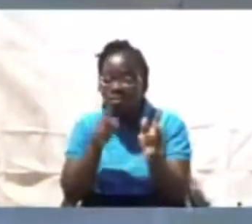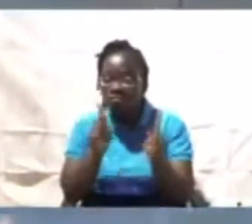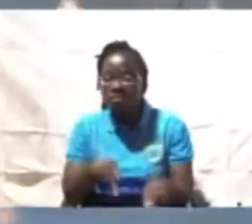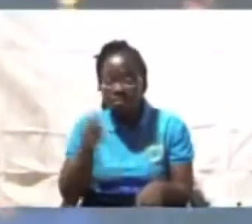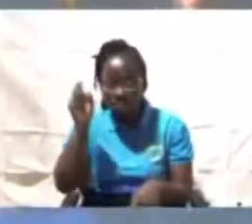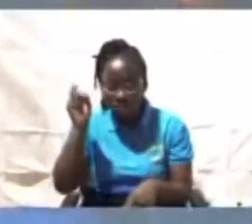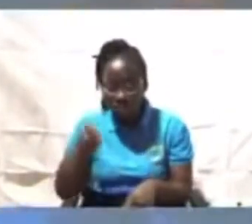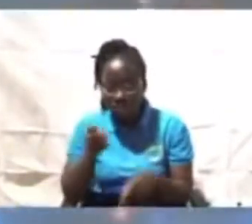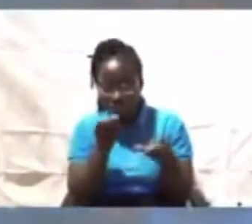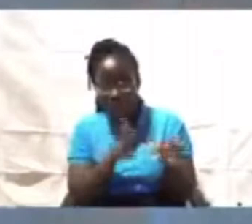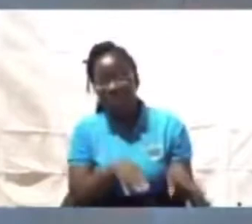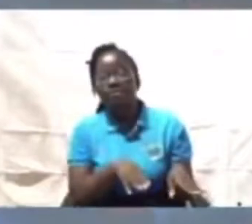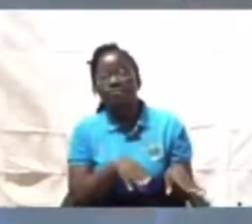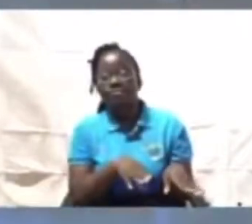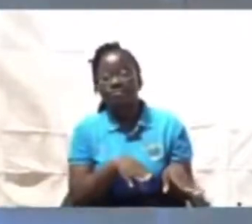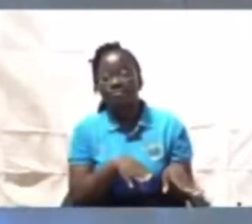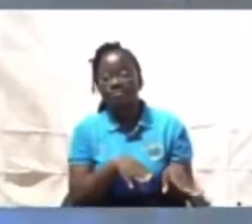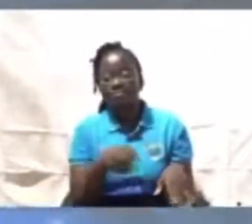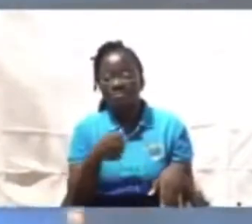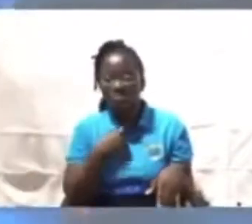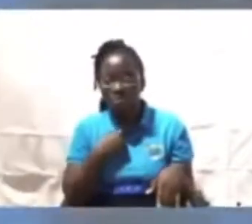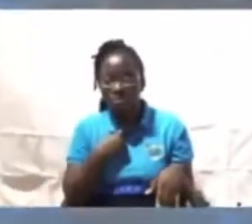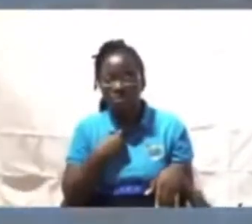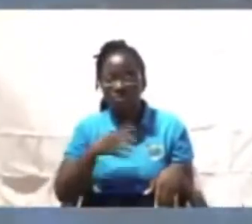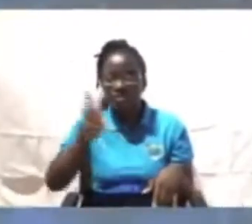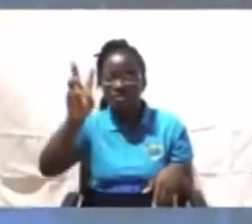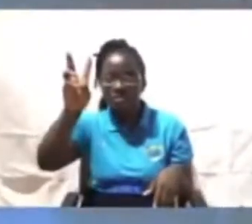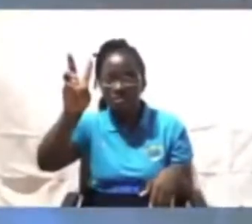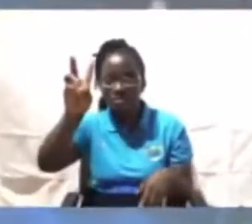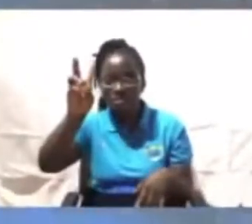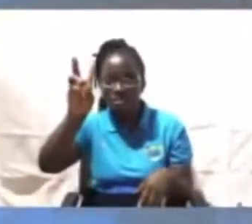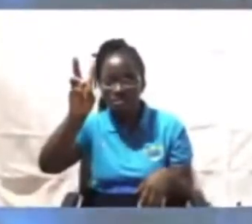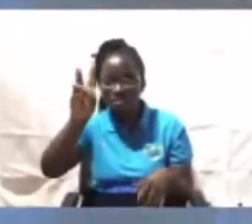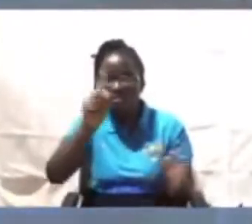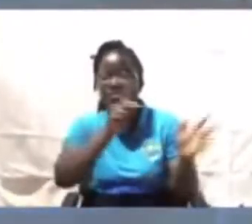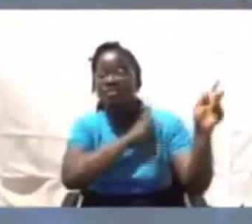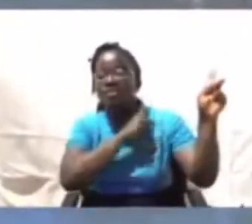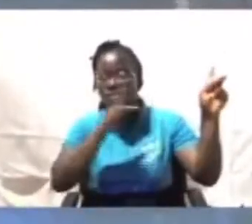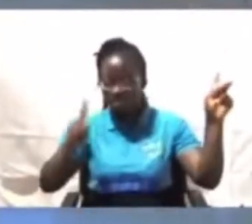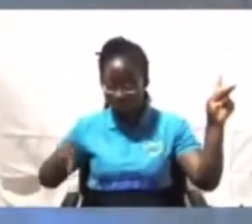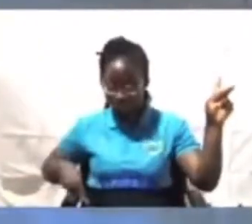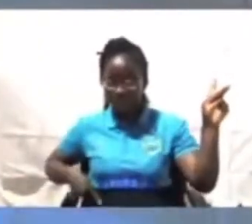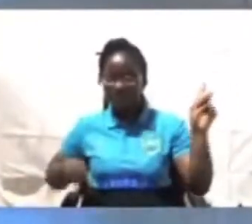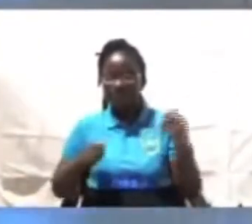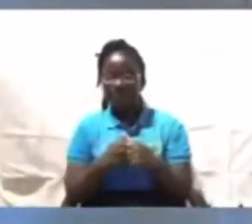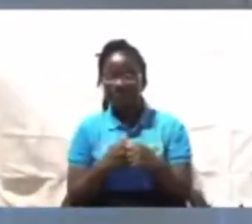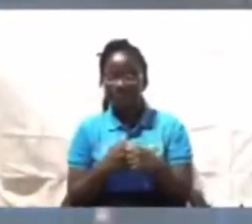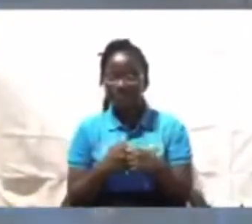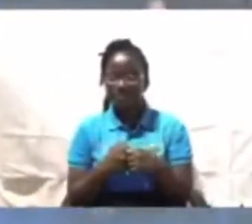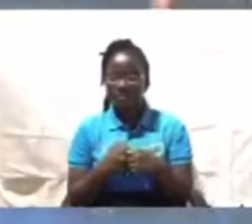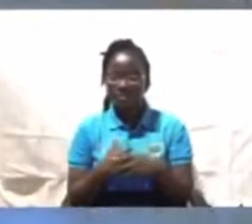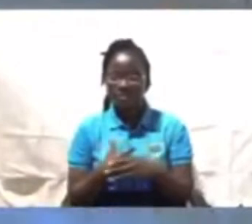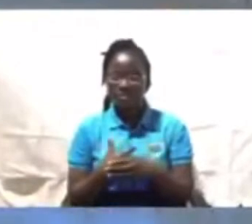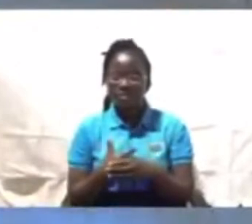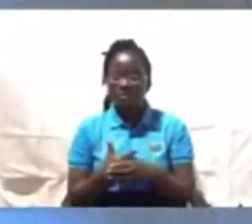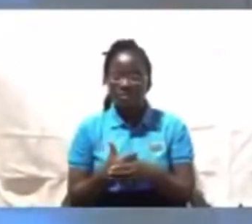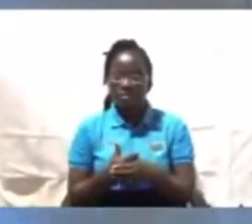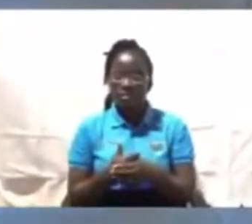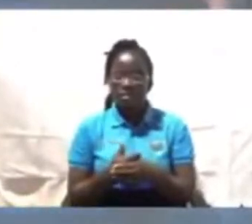oyet first no one de wedi akwenim kakra na nkai no